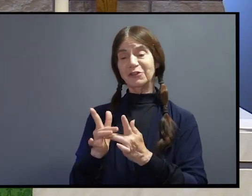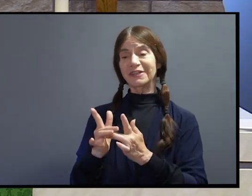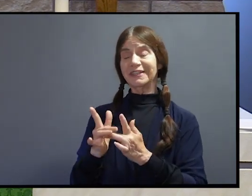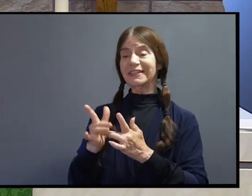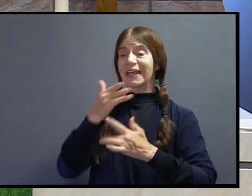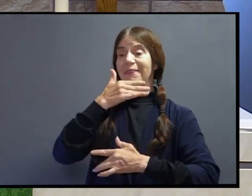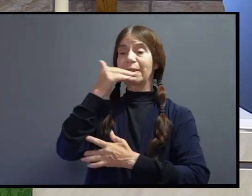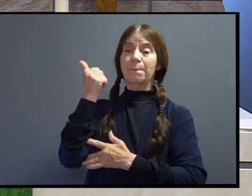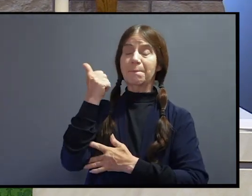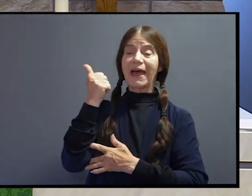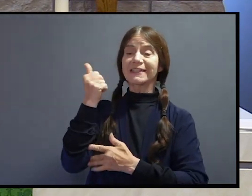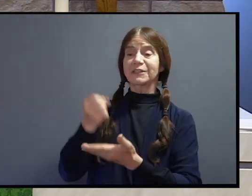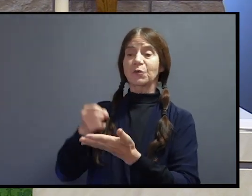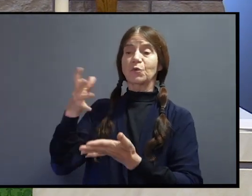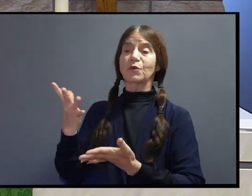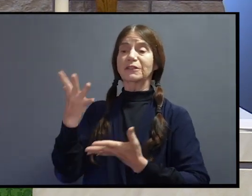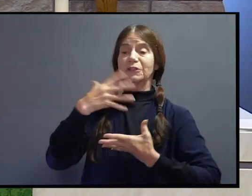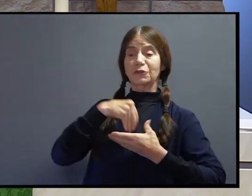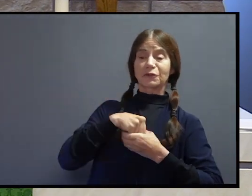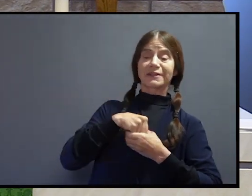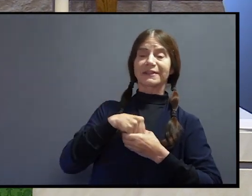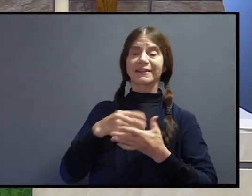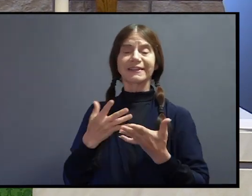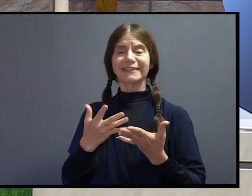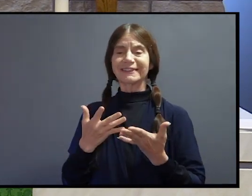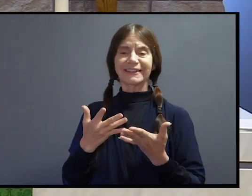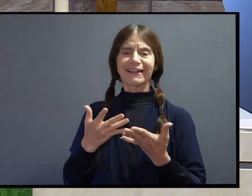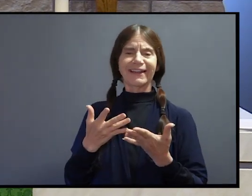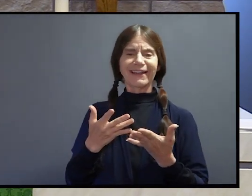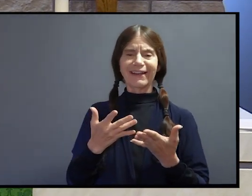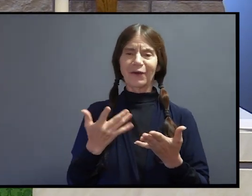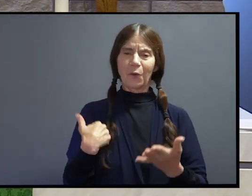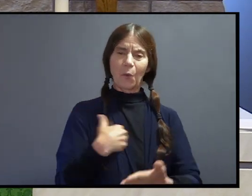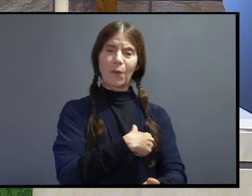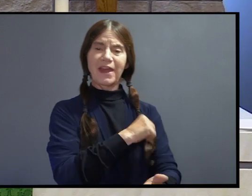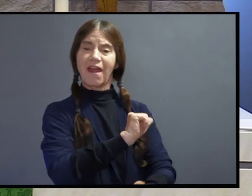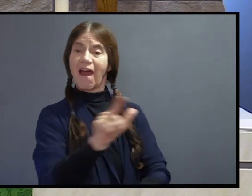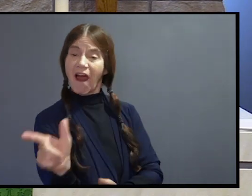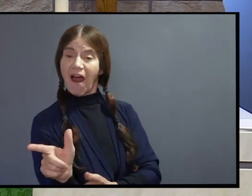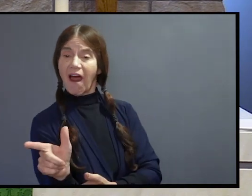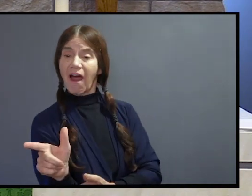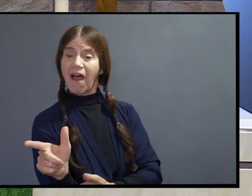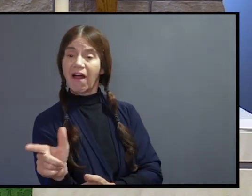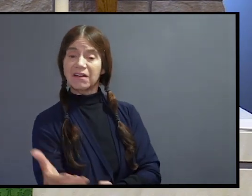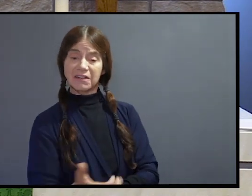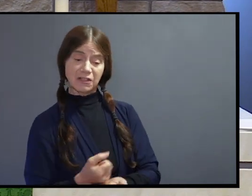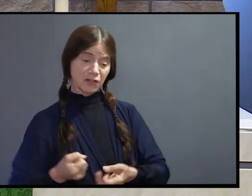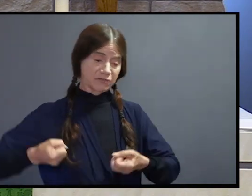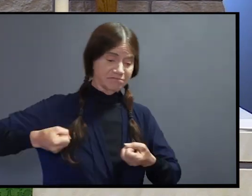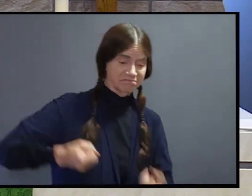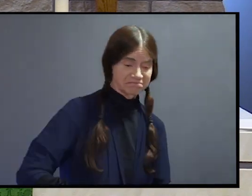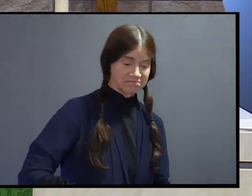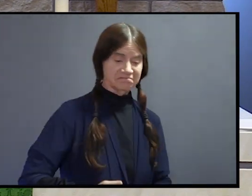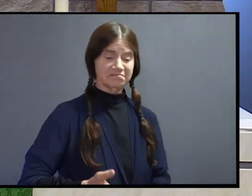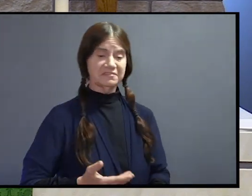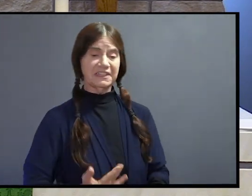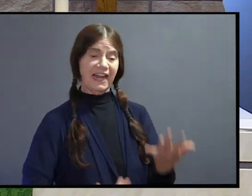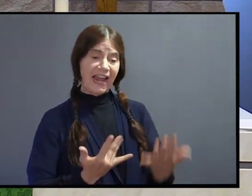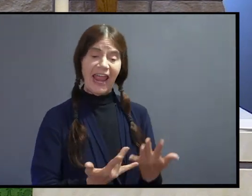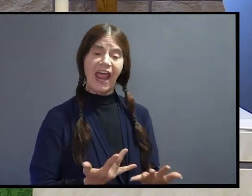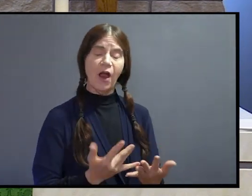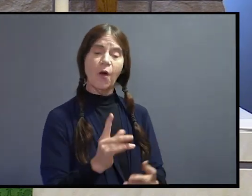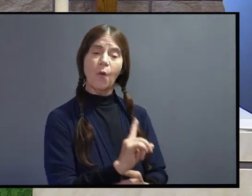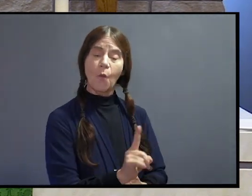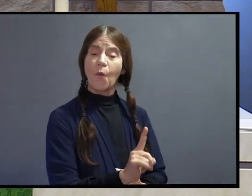priceless treasure, then we're all relegated to the furnace room, where there is